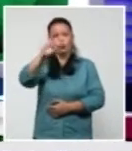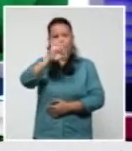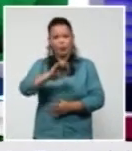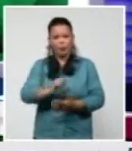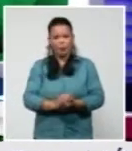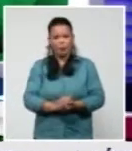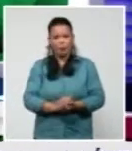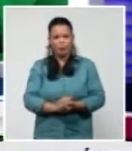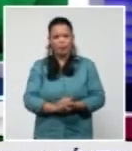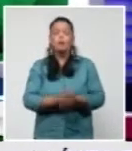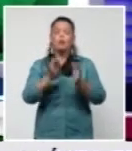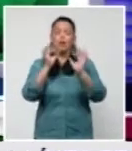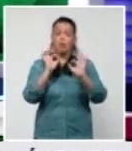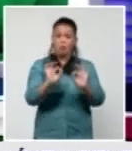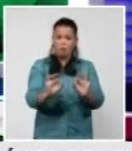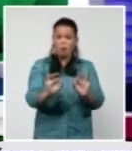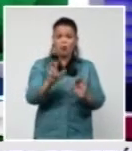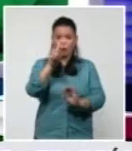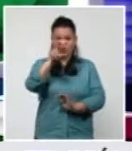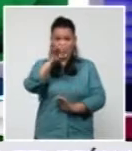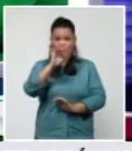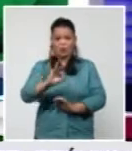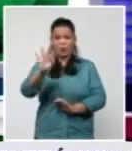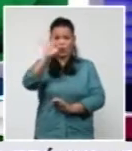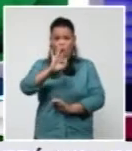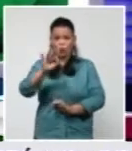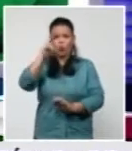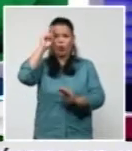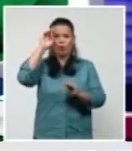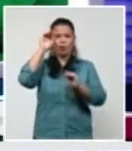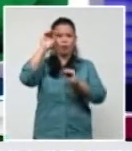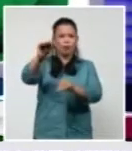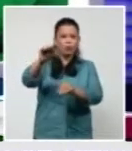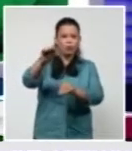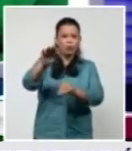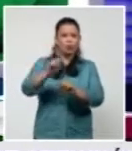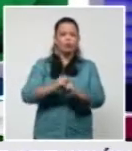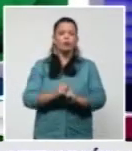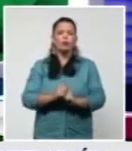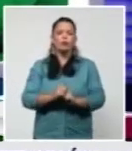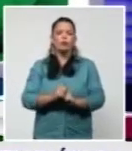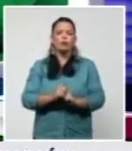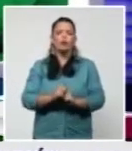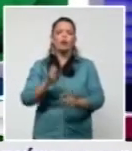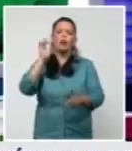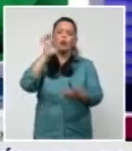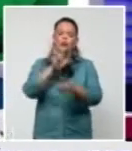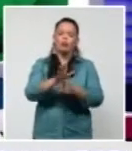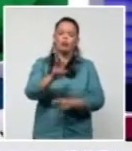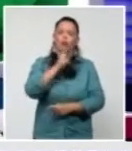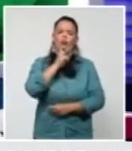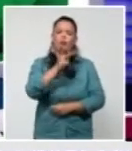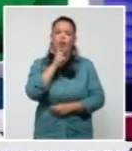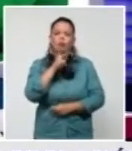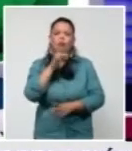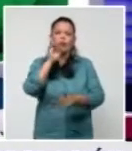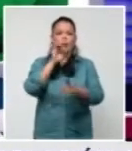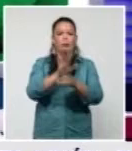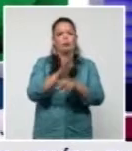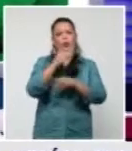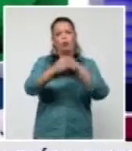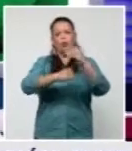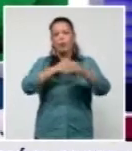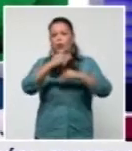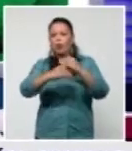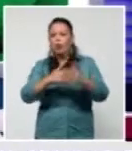spent a total of 8 days in hospital, 5 in intensive care. The patient suffered from a group of complications